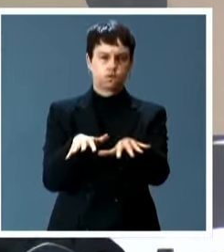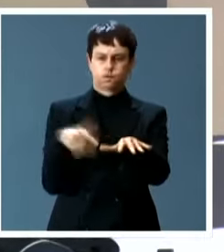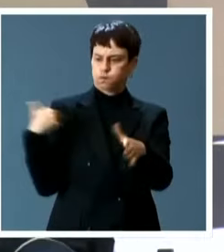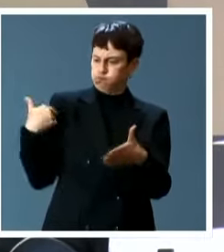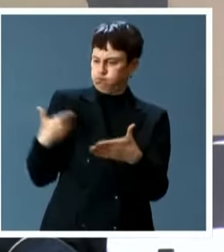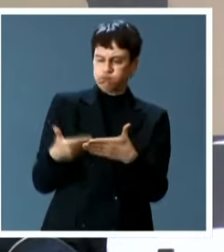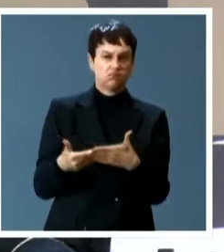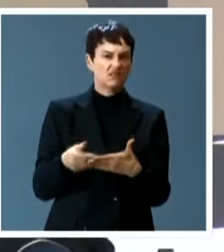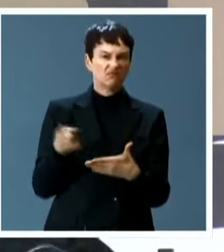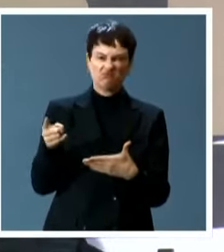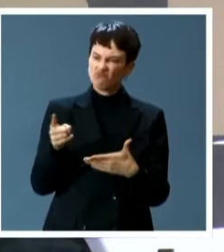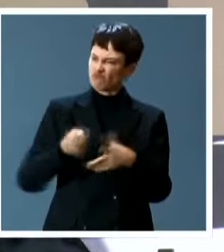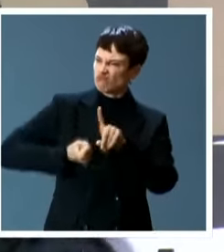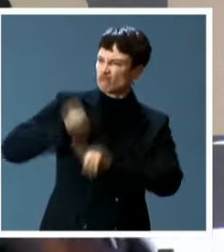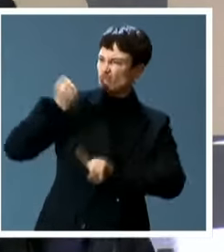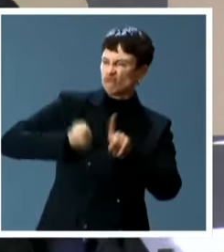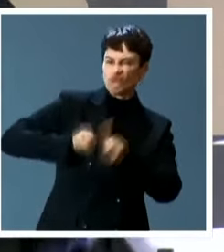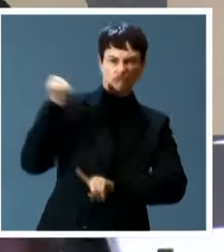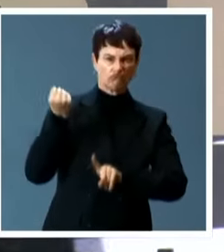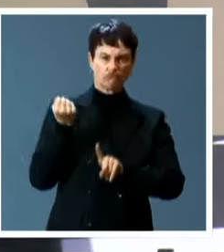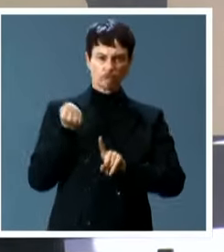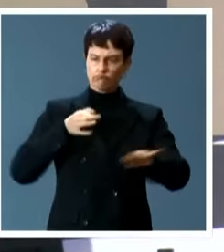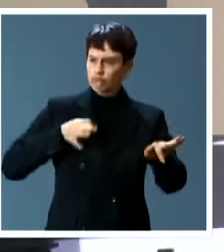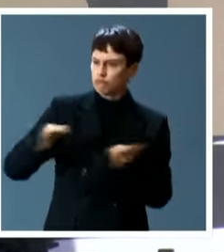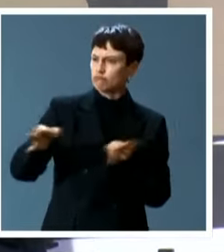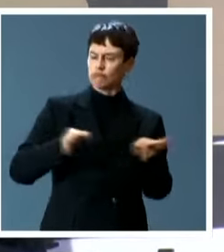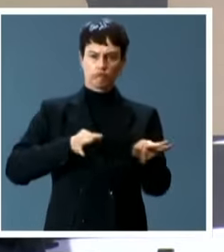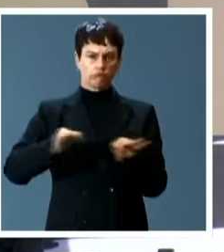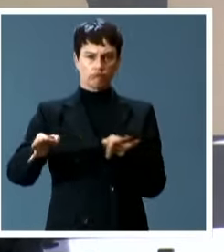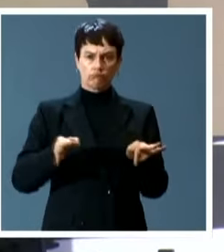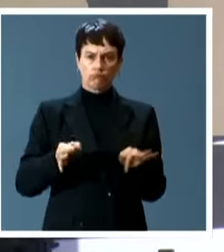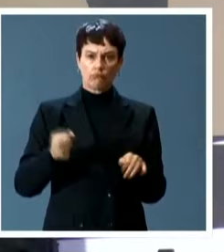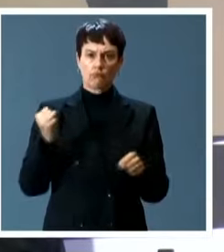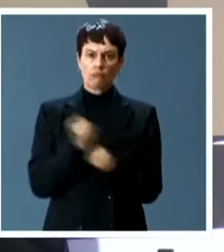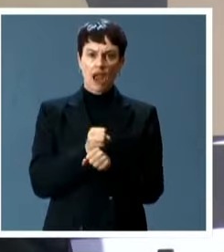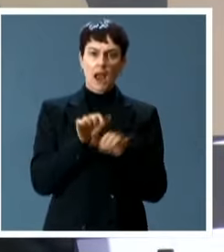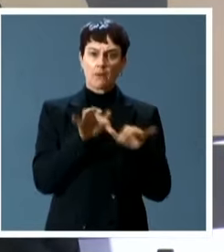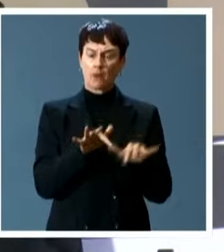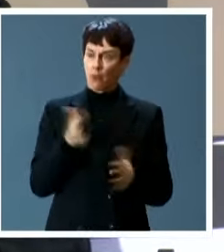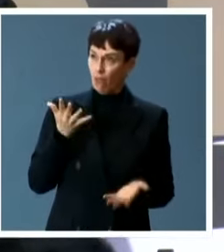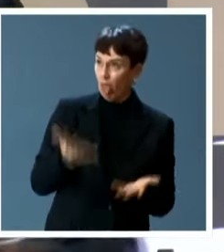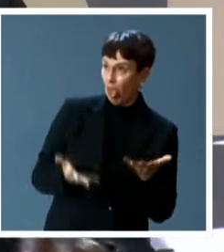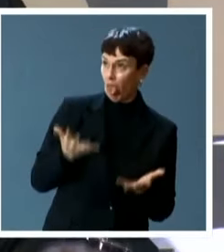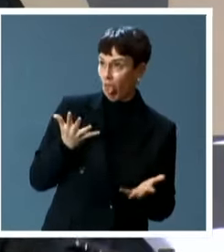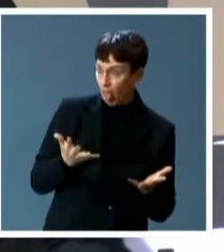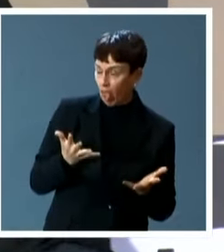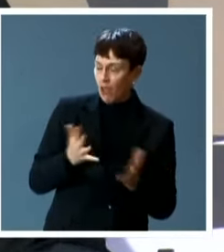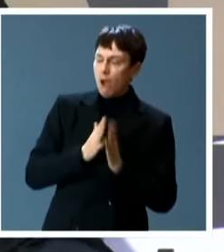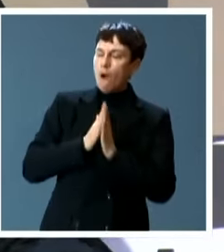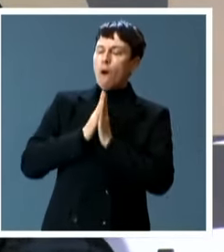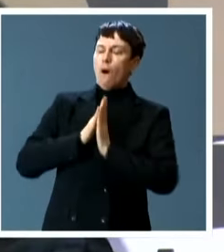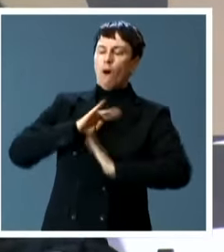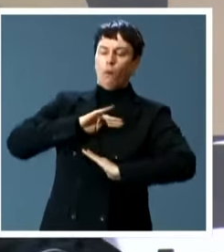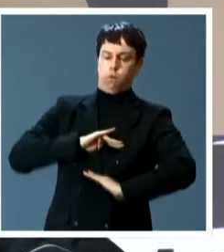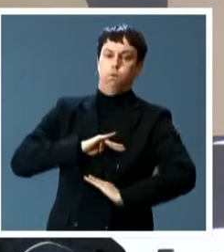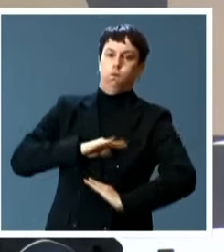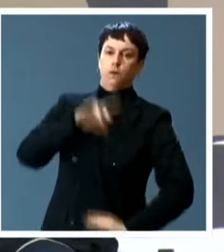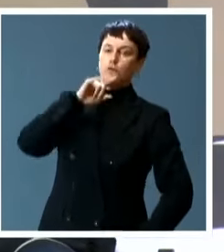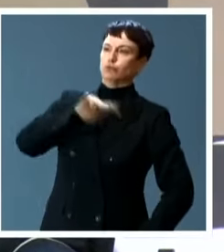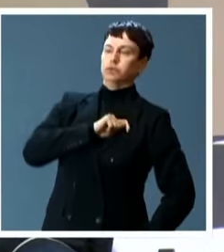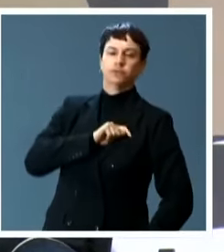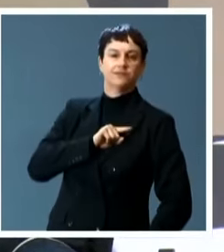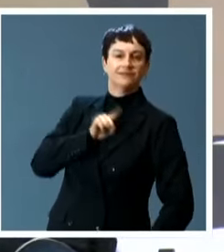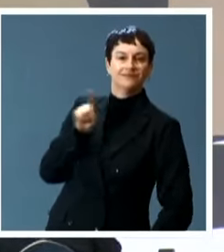excelled as a global leader, a trusted voice in us uncertain times. And again,